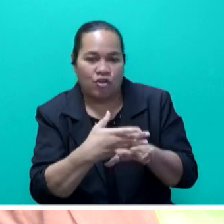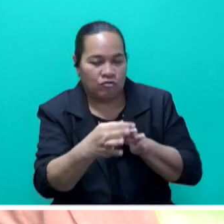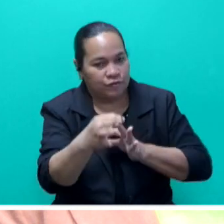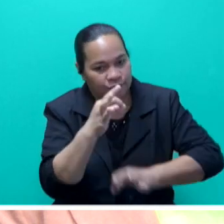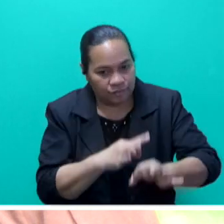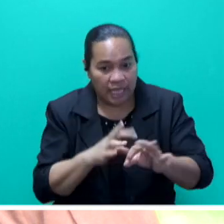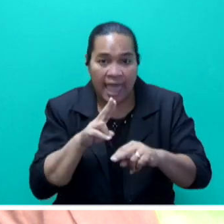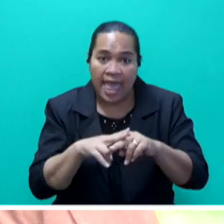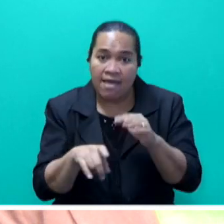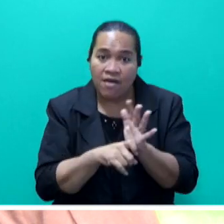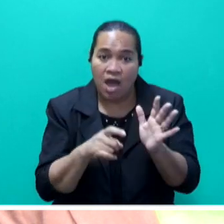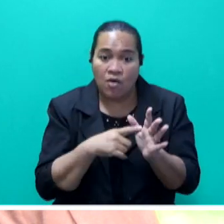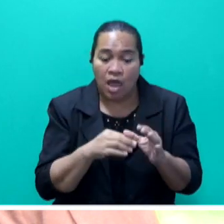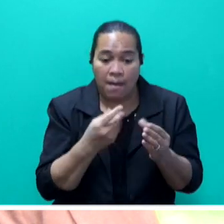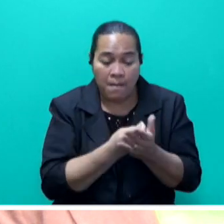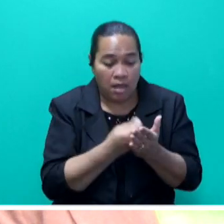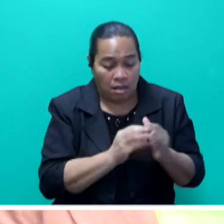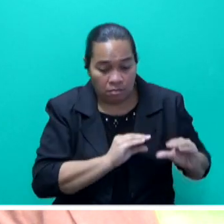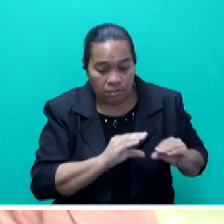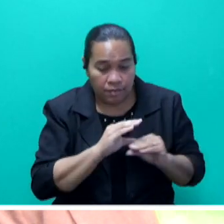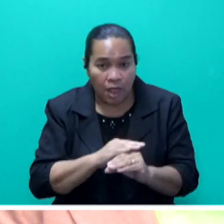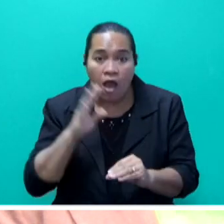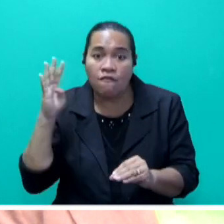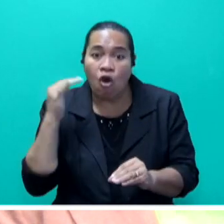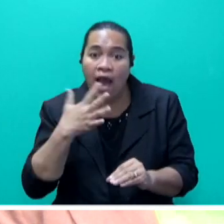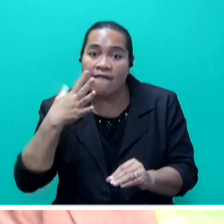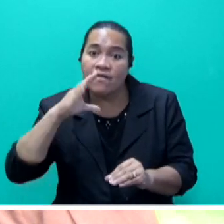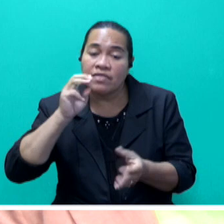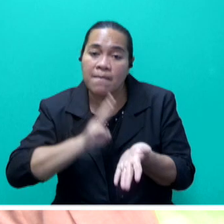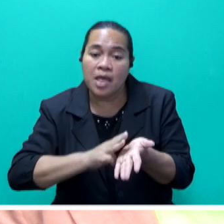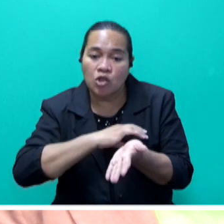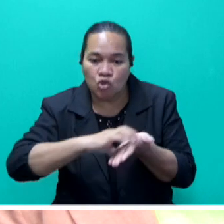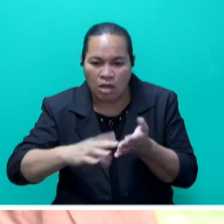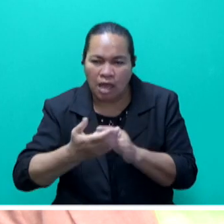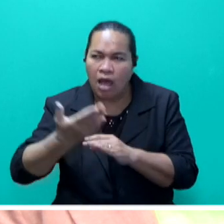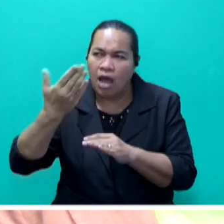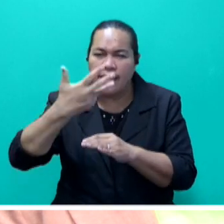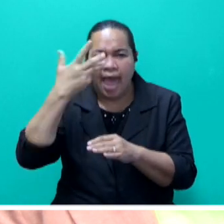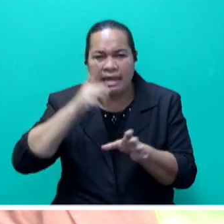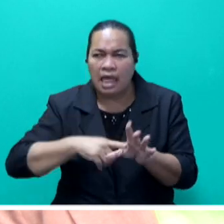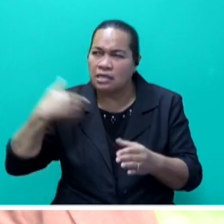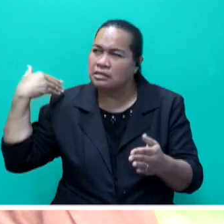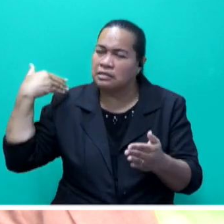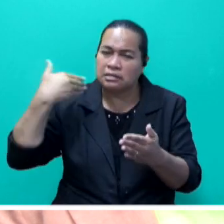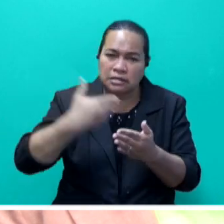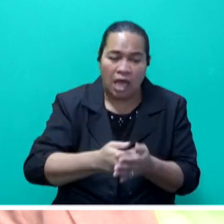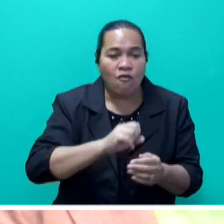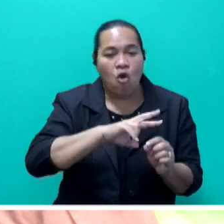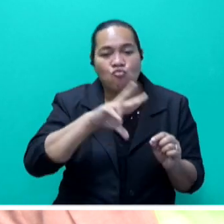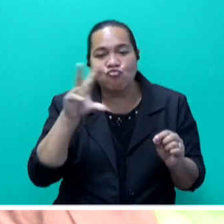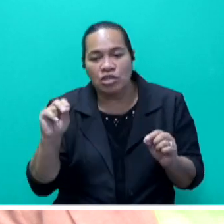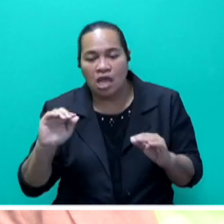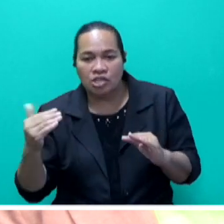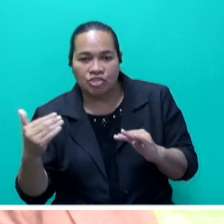has now invested around more than $450 million for the past 9 years for the bridges and